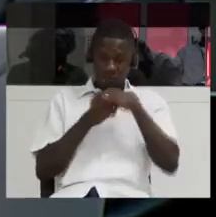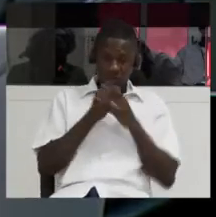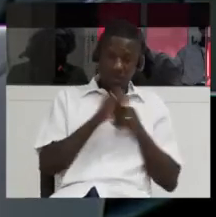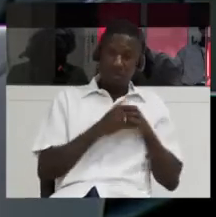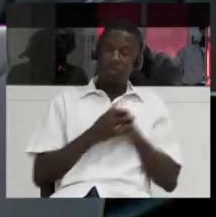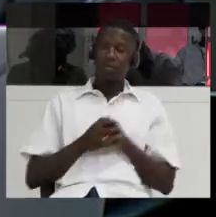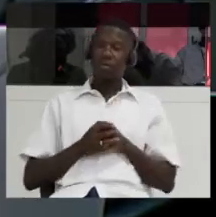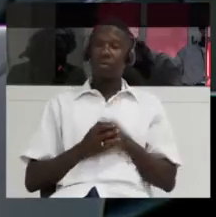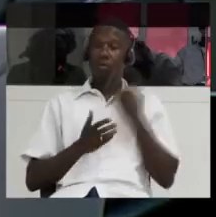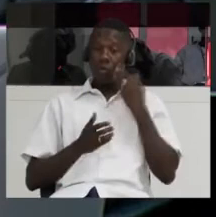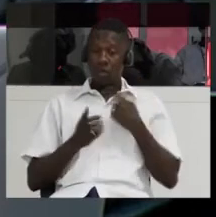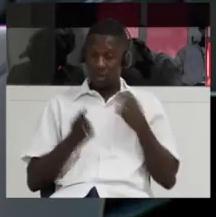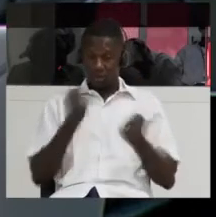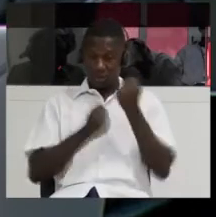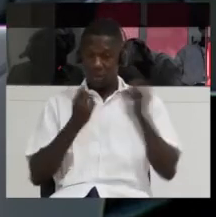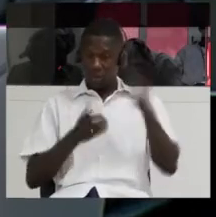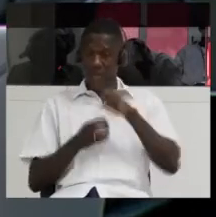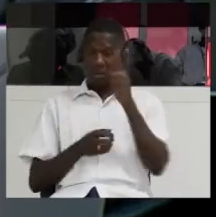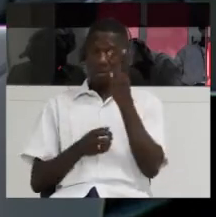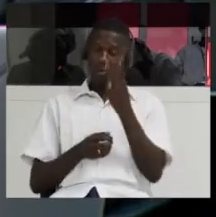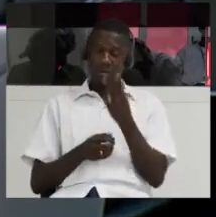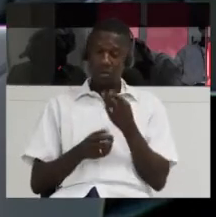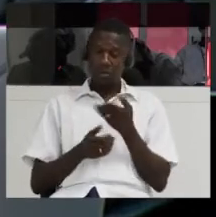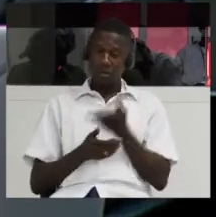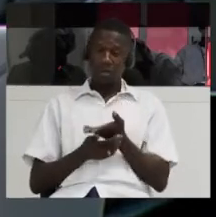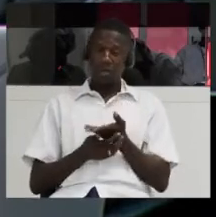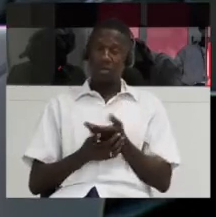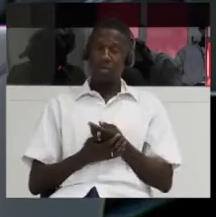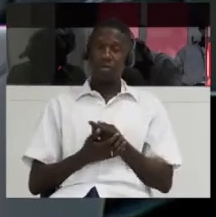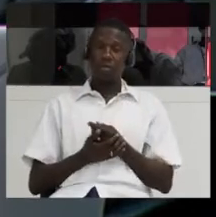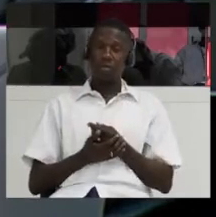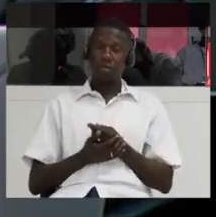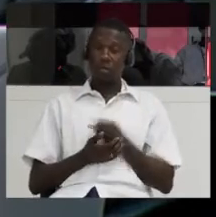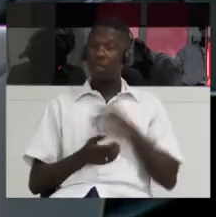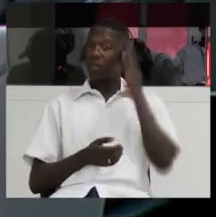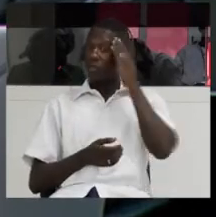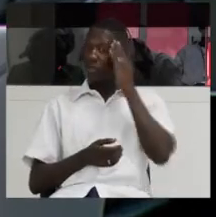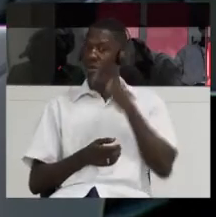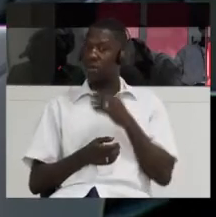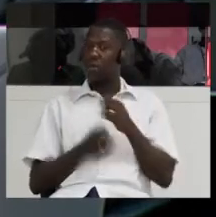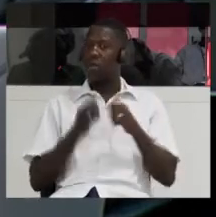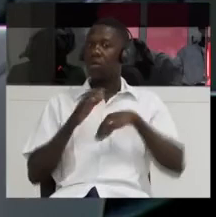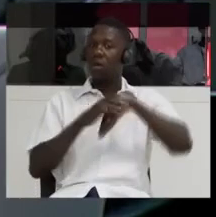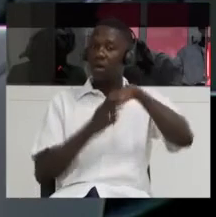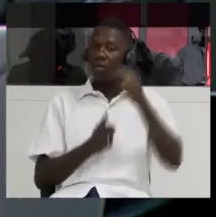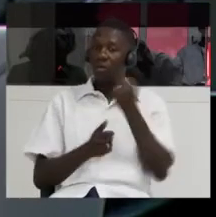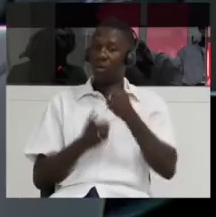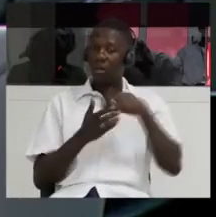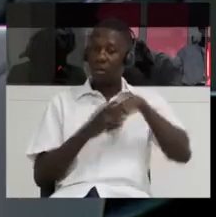vehicle came, the second one, they knew it earlier because outside the street lights were